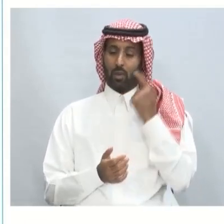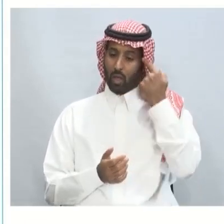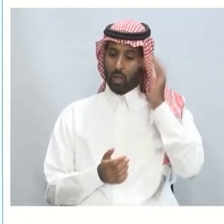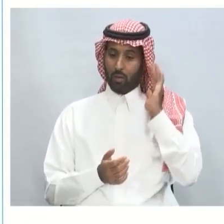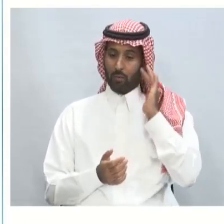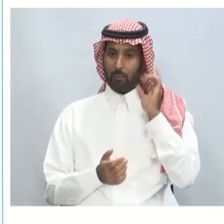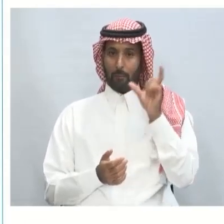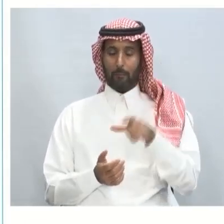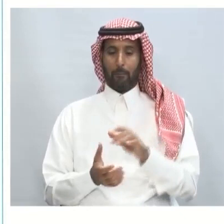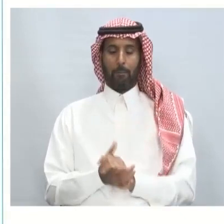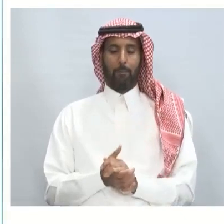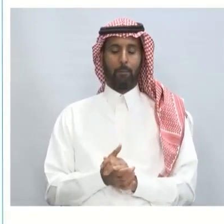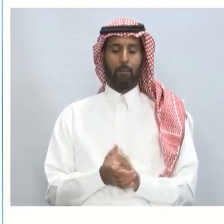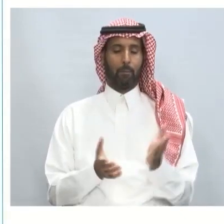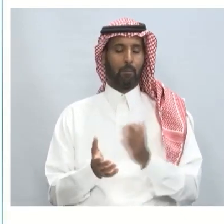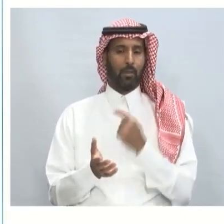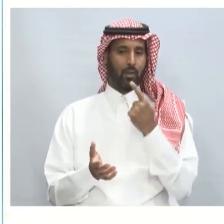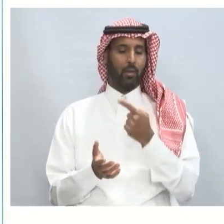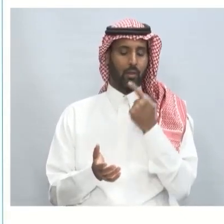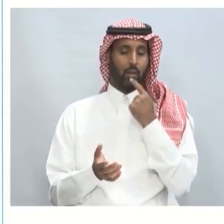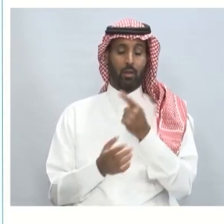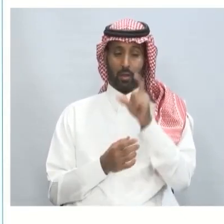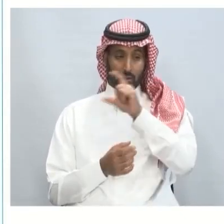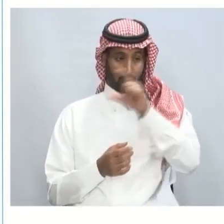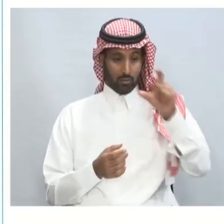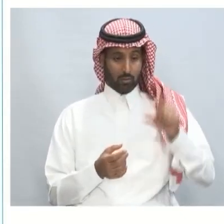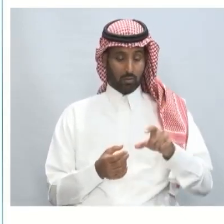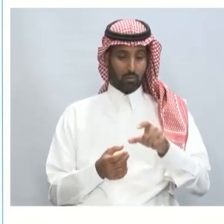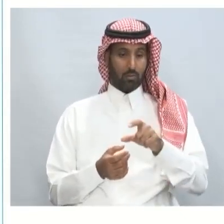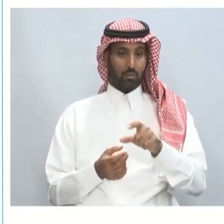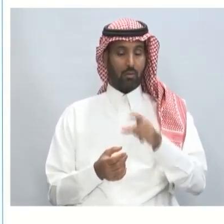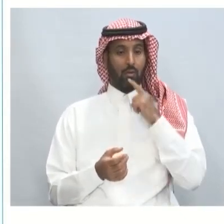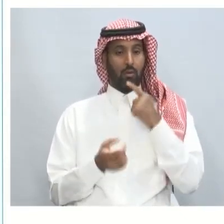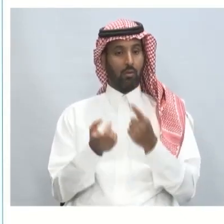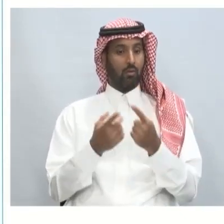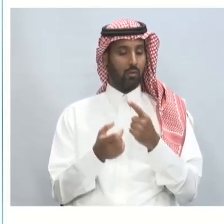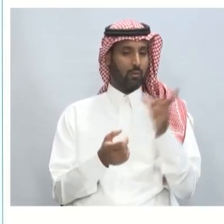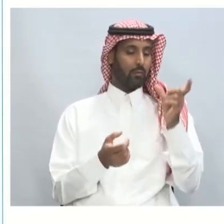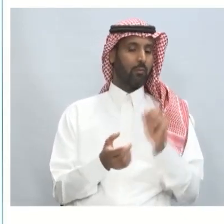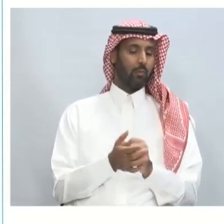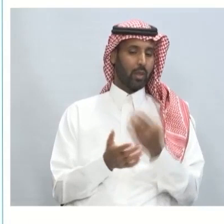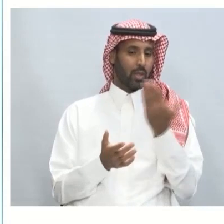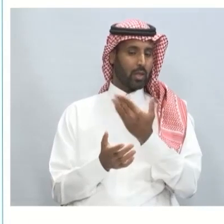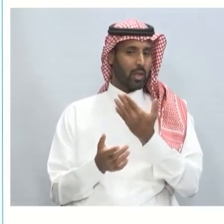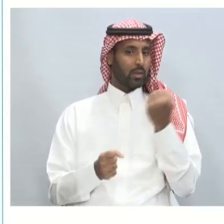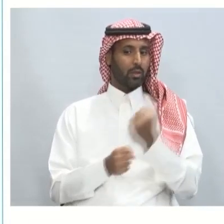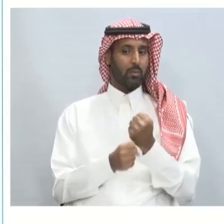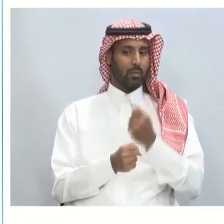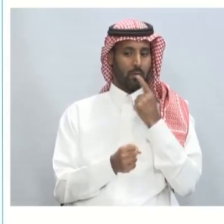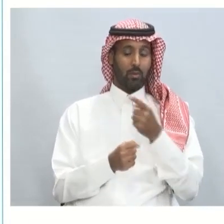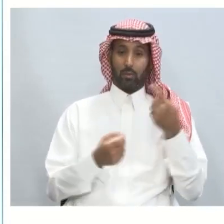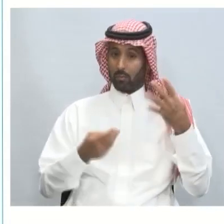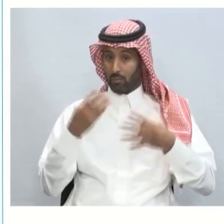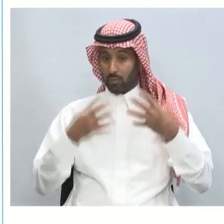of perspective. And we talked about clues in some articles. Read the job description and match them